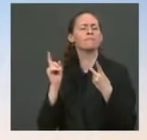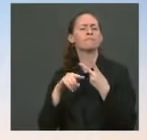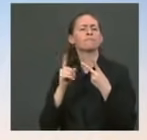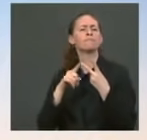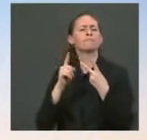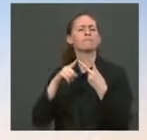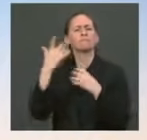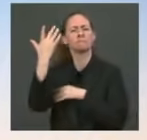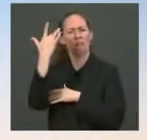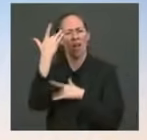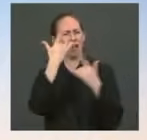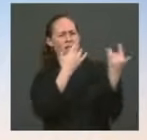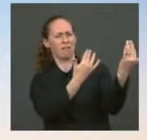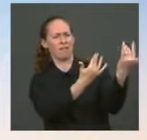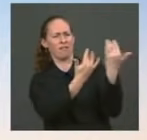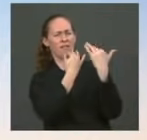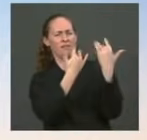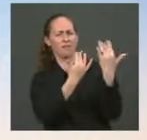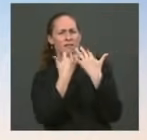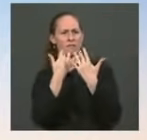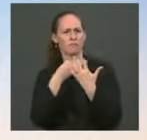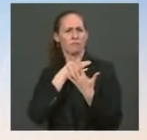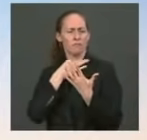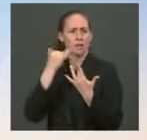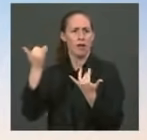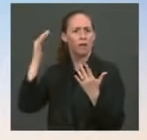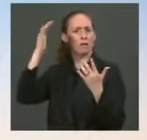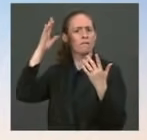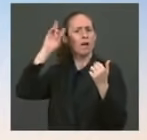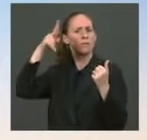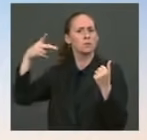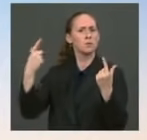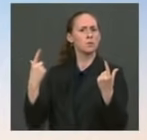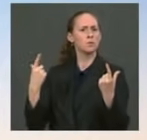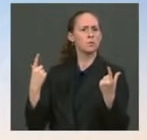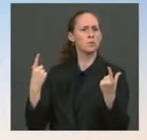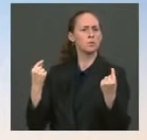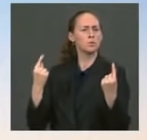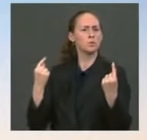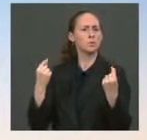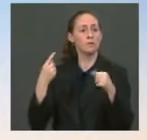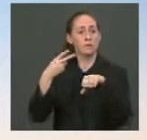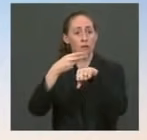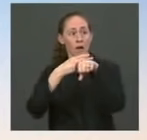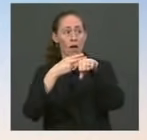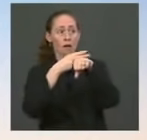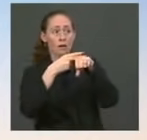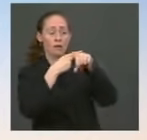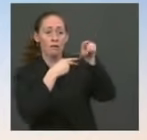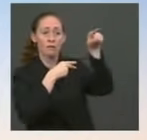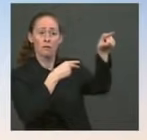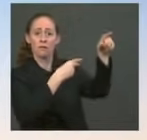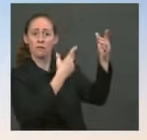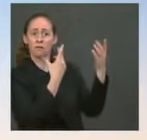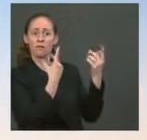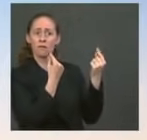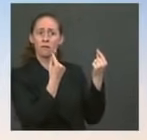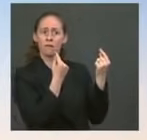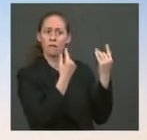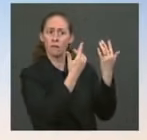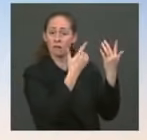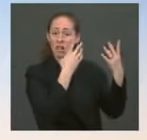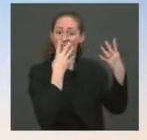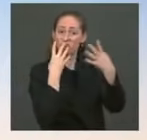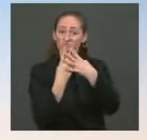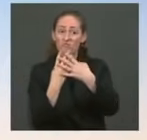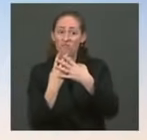root causes is the vice president currently addressing to help curb Haitian migration from places like Chile and Brazil? Well, I think